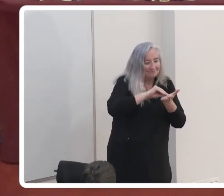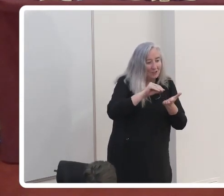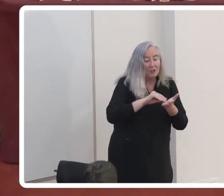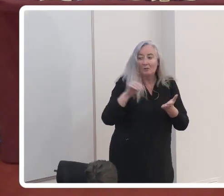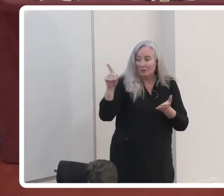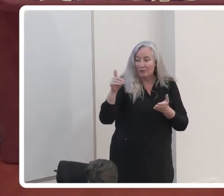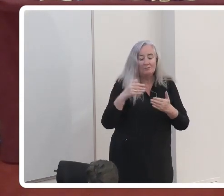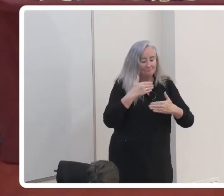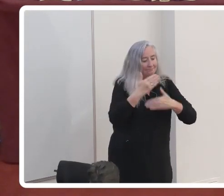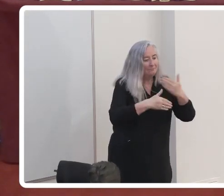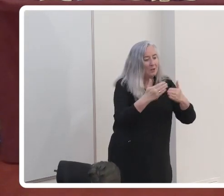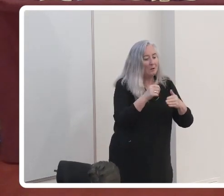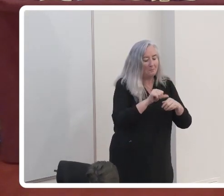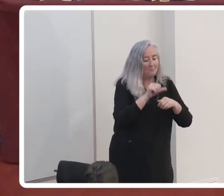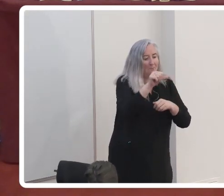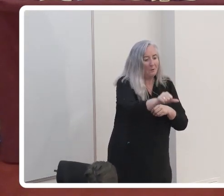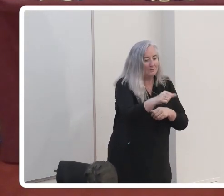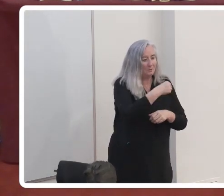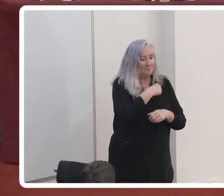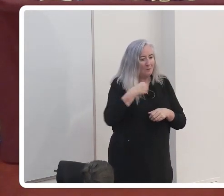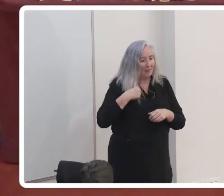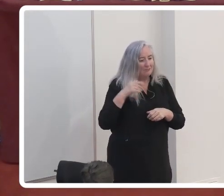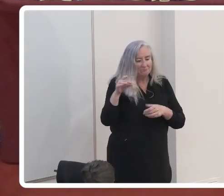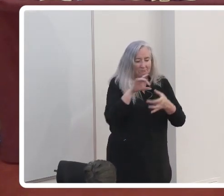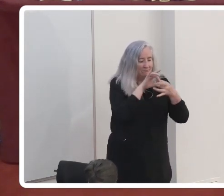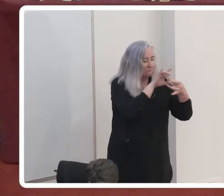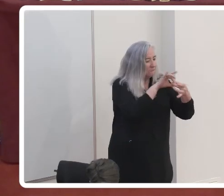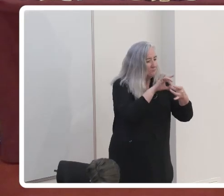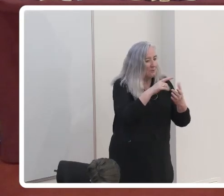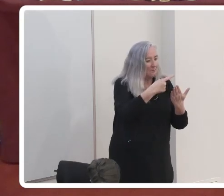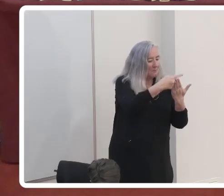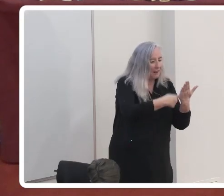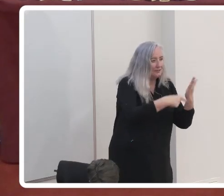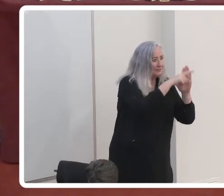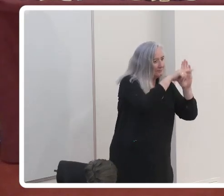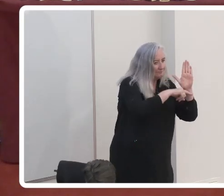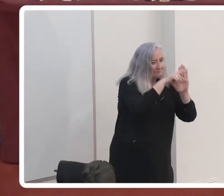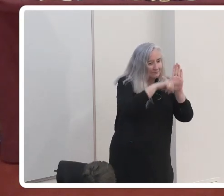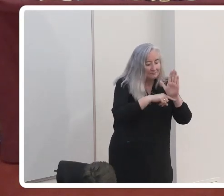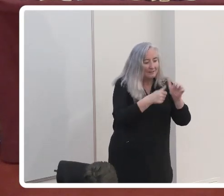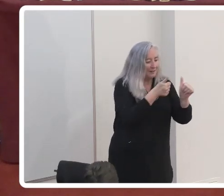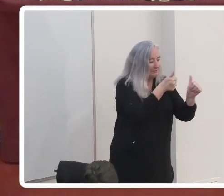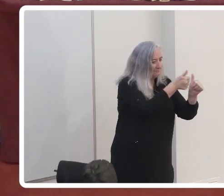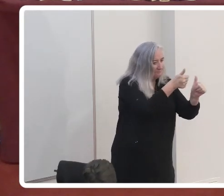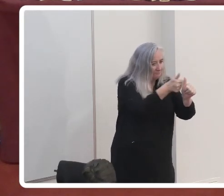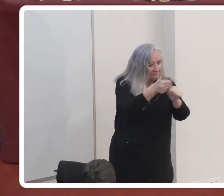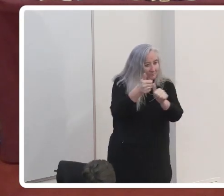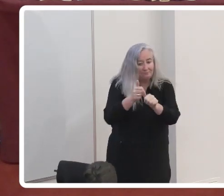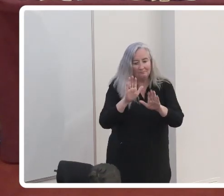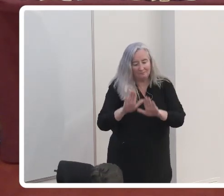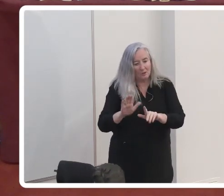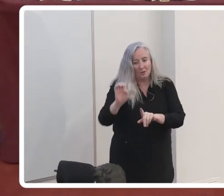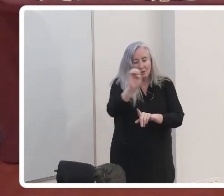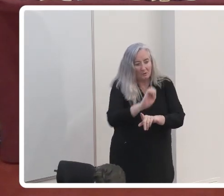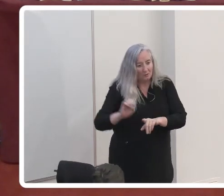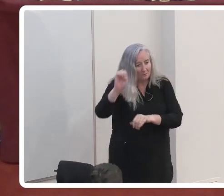movement in post-socialist Poland, she has been engaged in effective policy-related advocacy and expert interventions in the European Union and